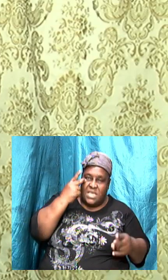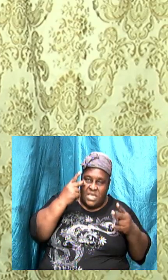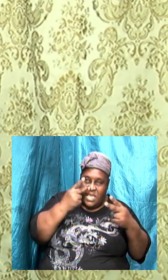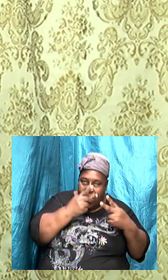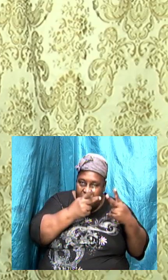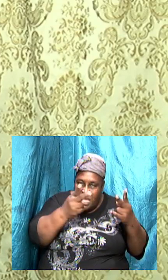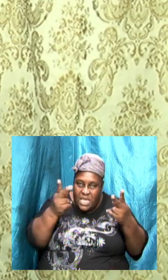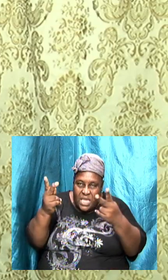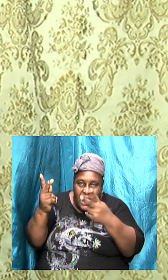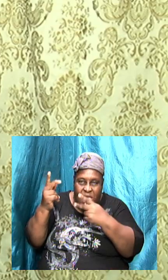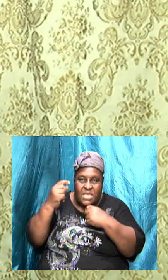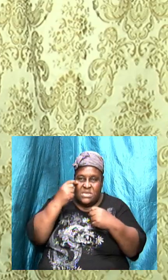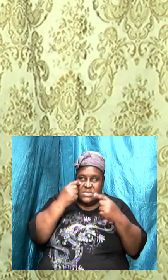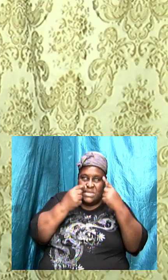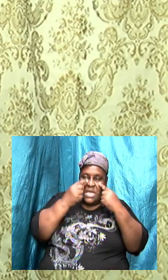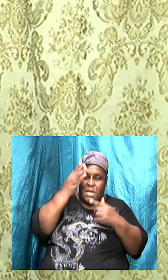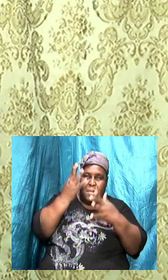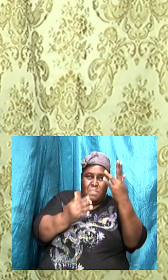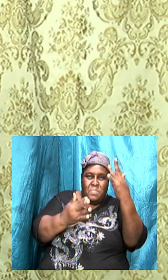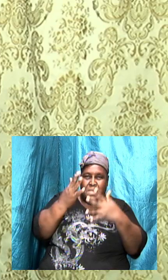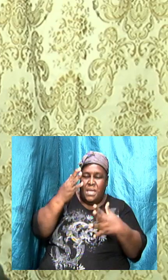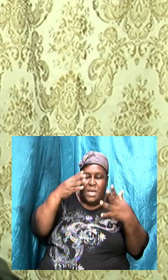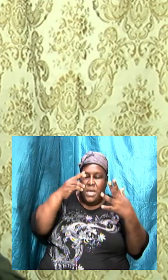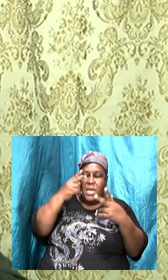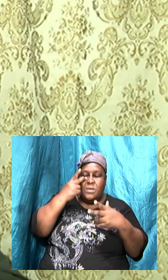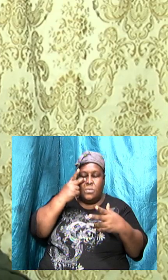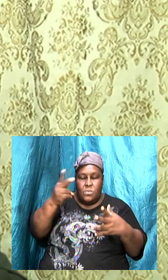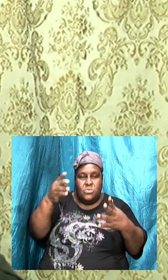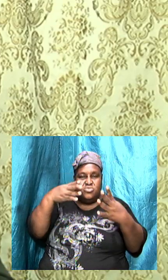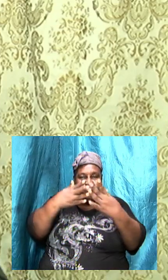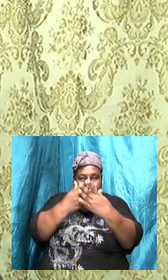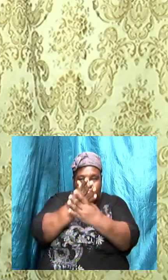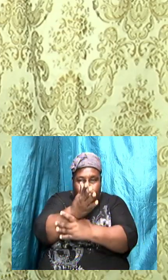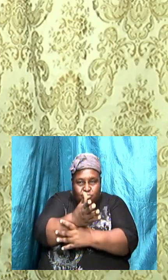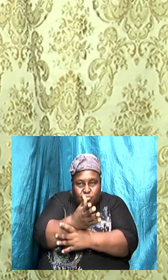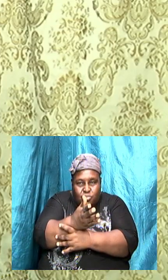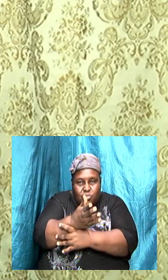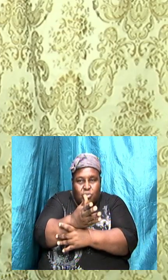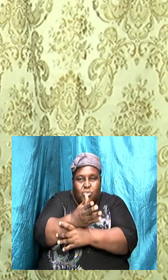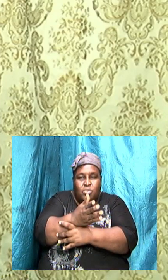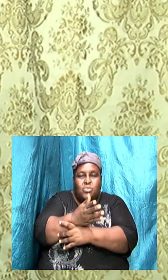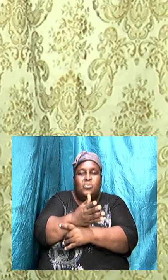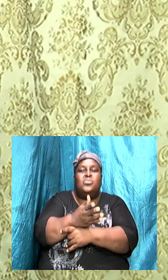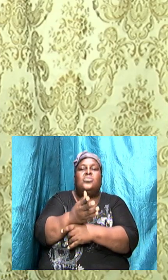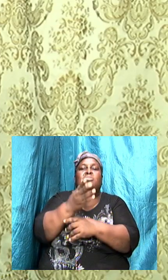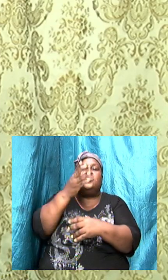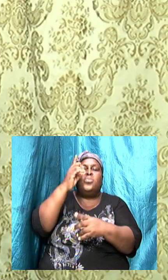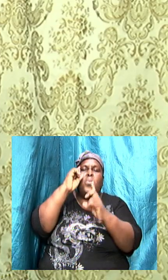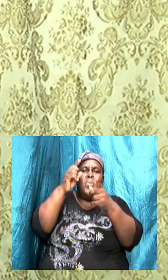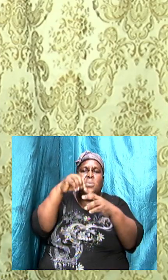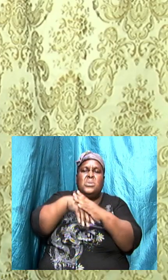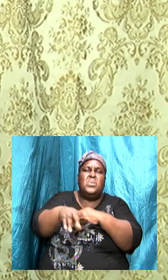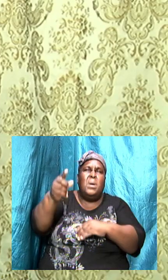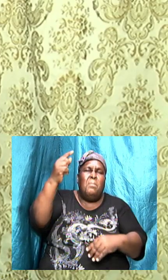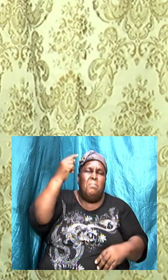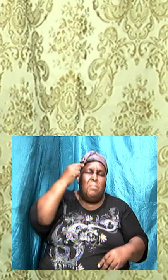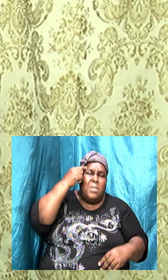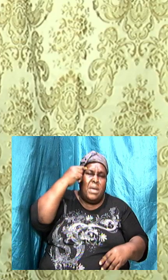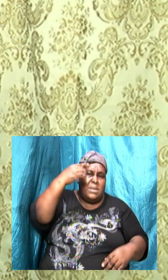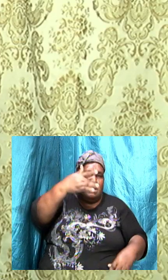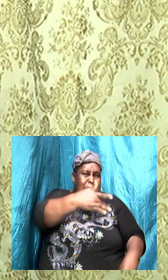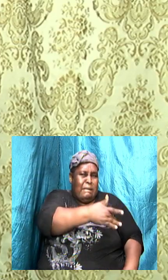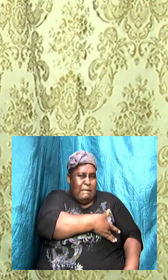eyes burn and pierce and go right into our minds and our